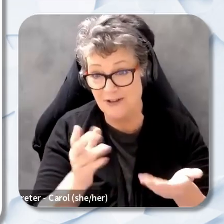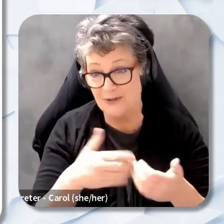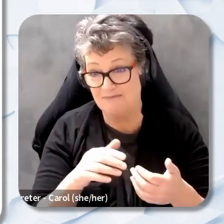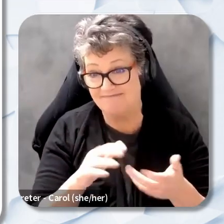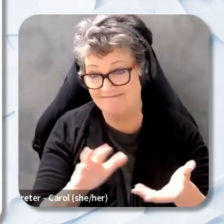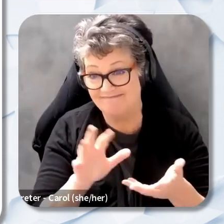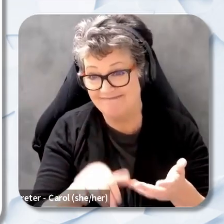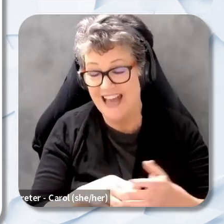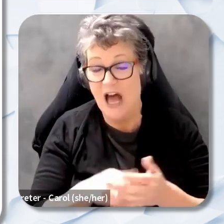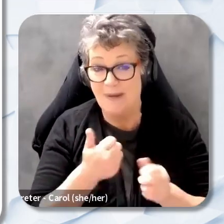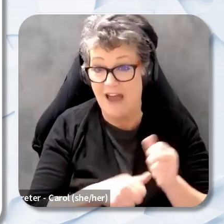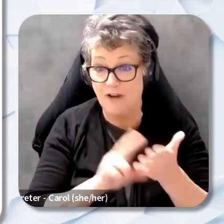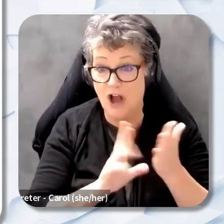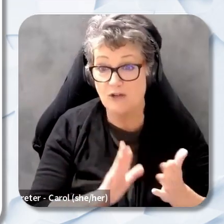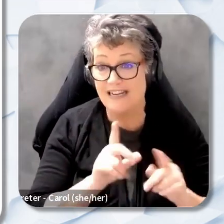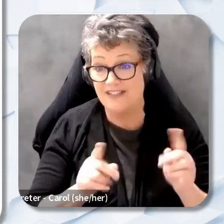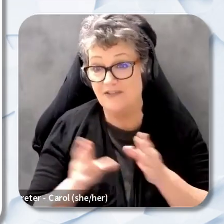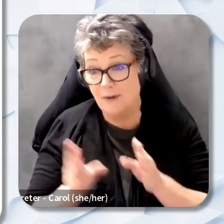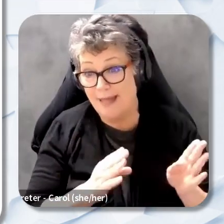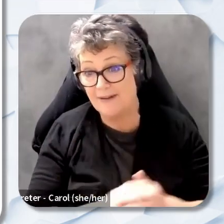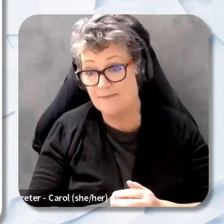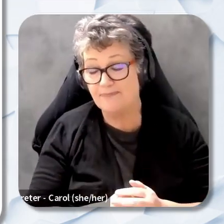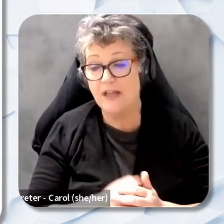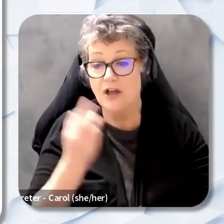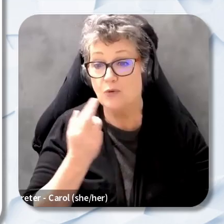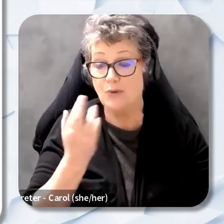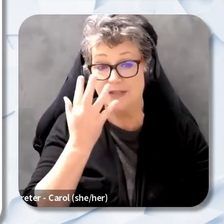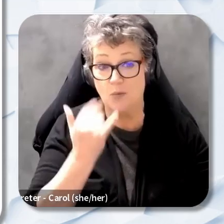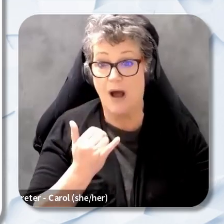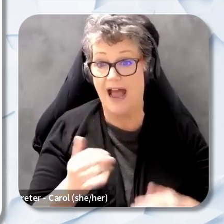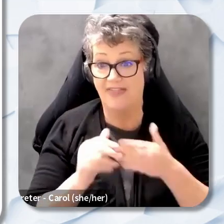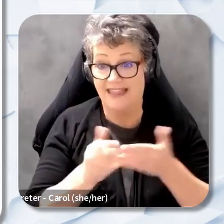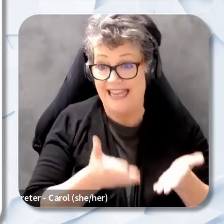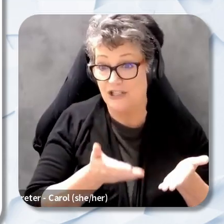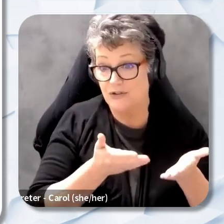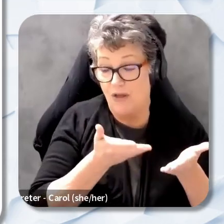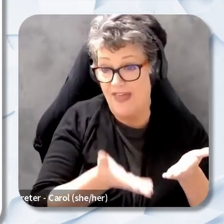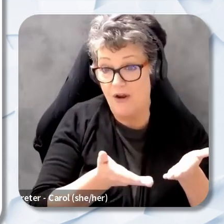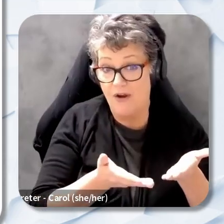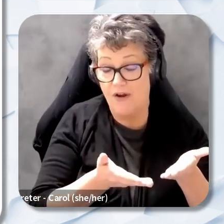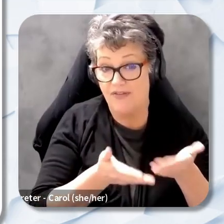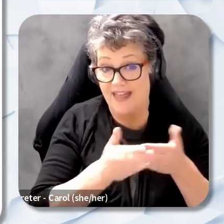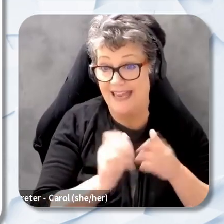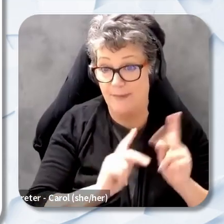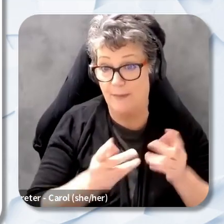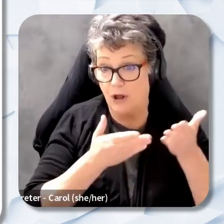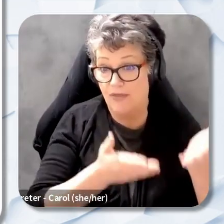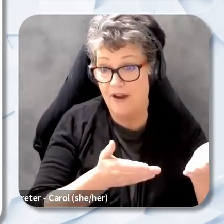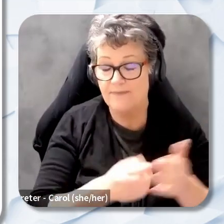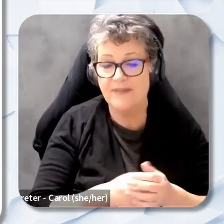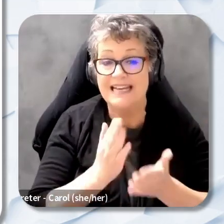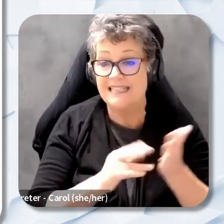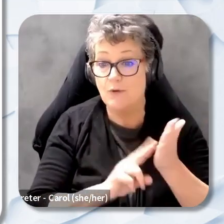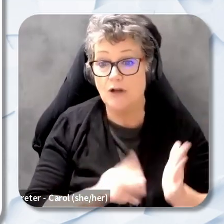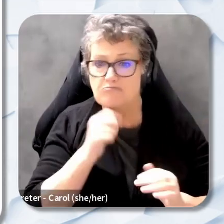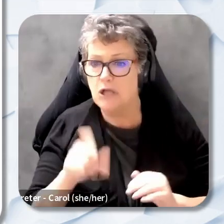But every contractor has a different plan. So the reason the regional leads are there, if you need them, some contractors don't